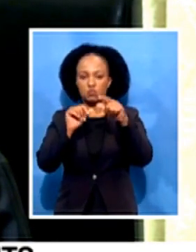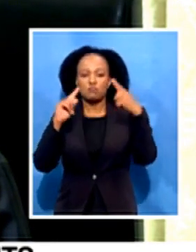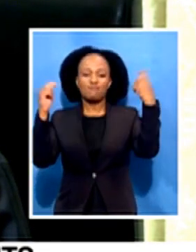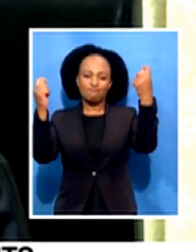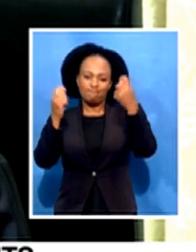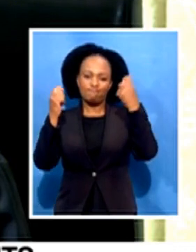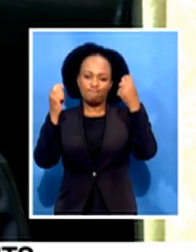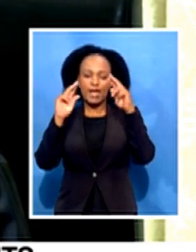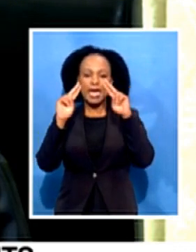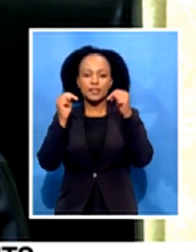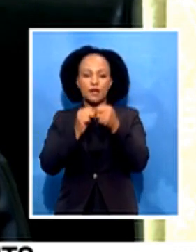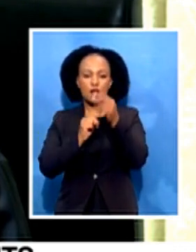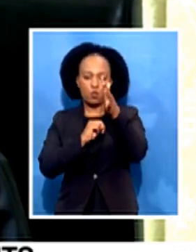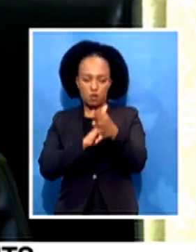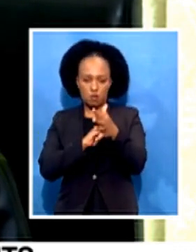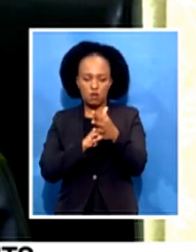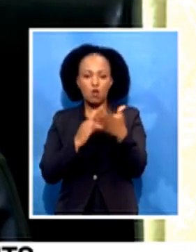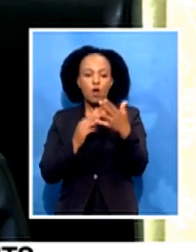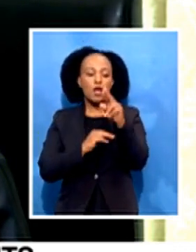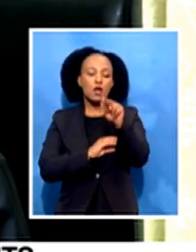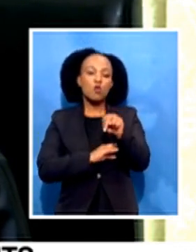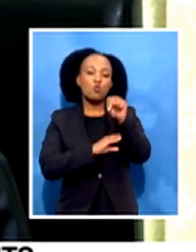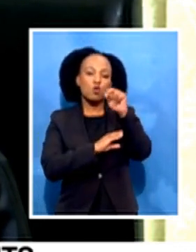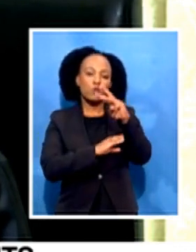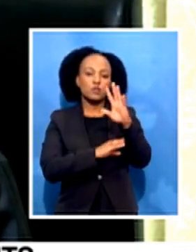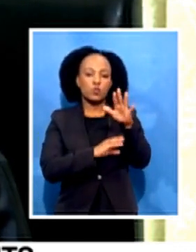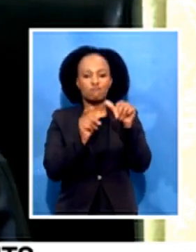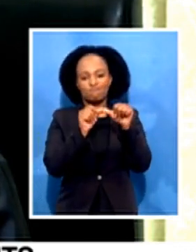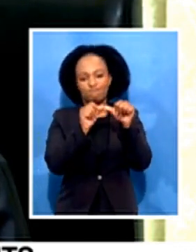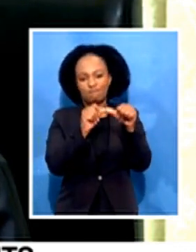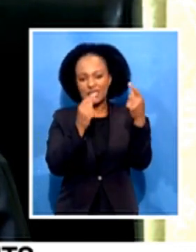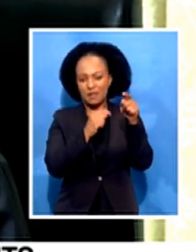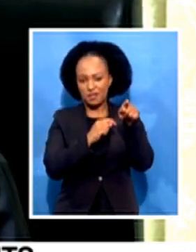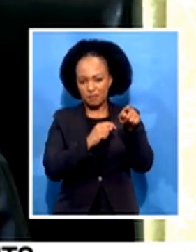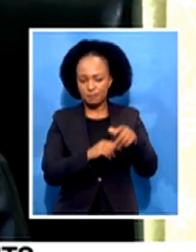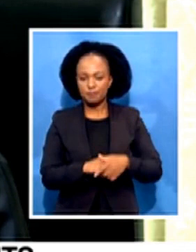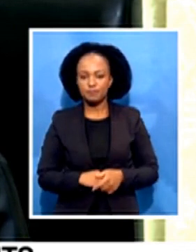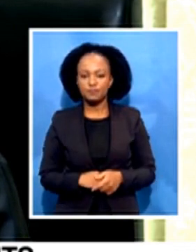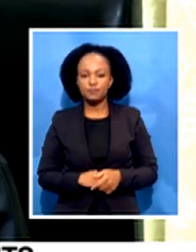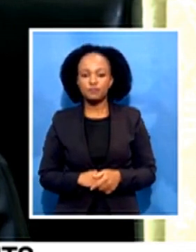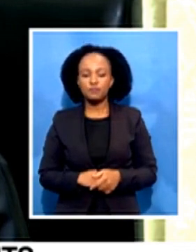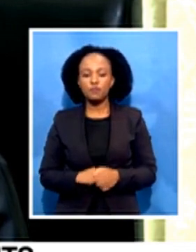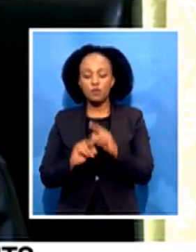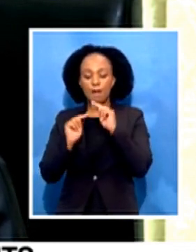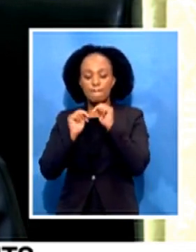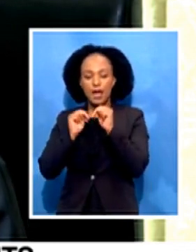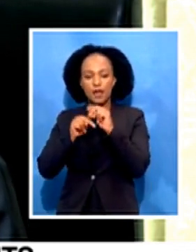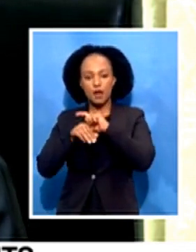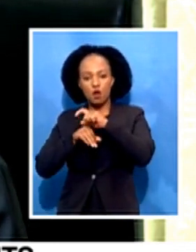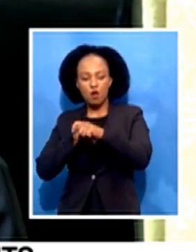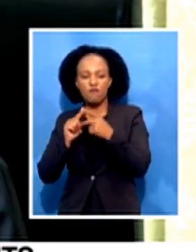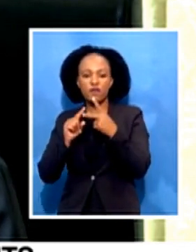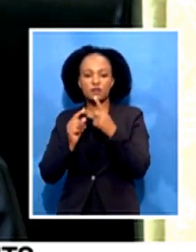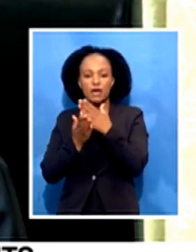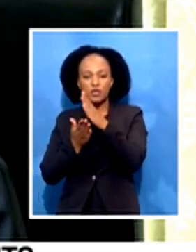Northwest Province. On the bargaining conference, retrenchment and the toolkit,